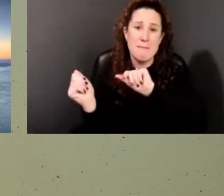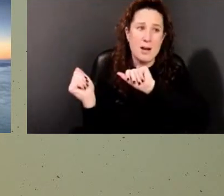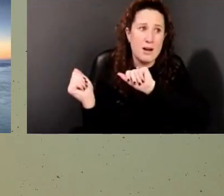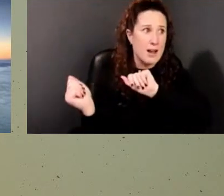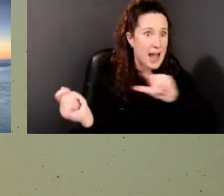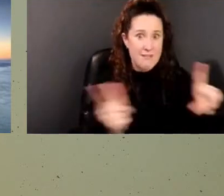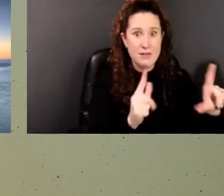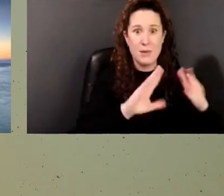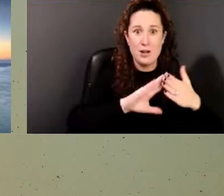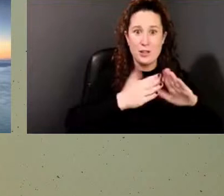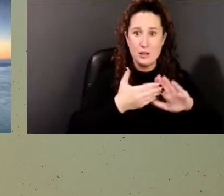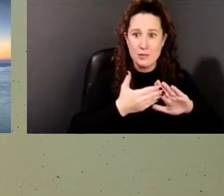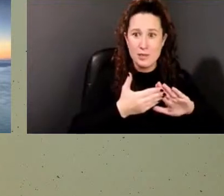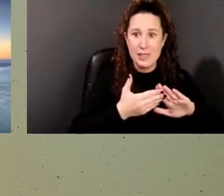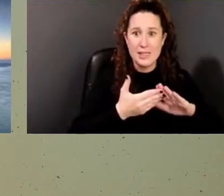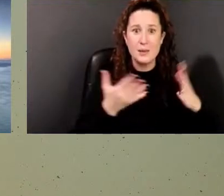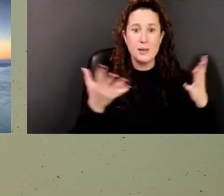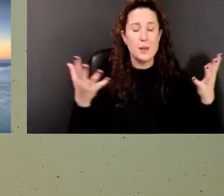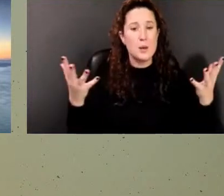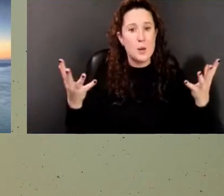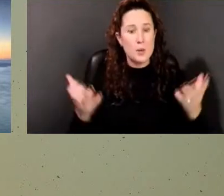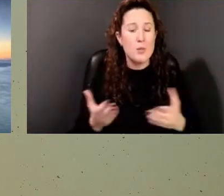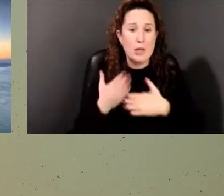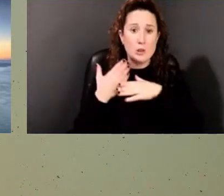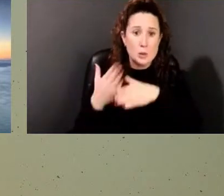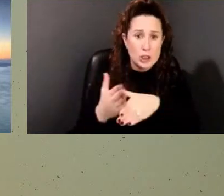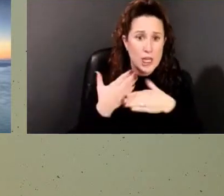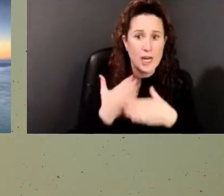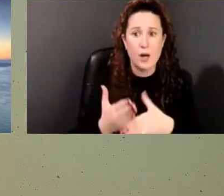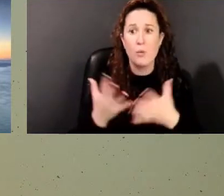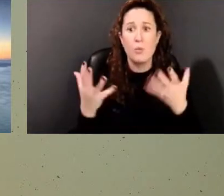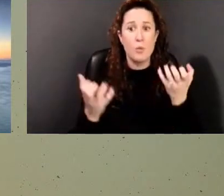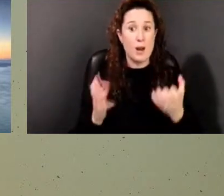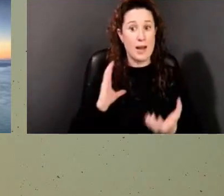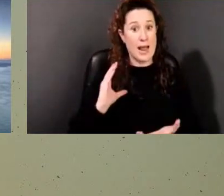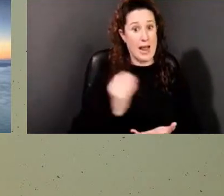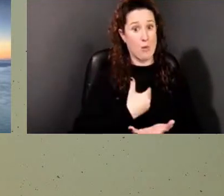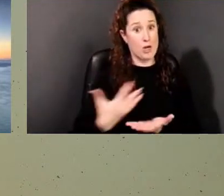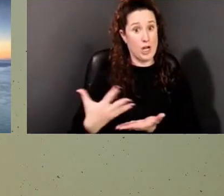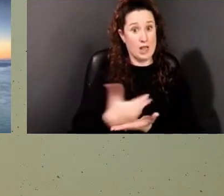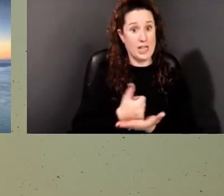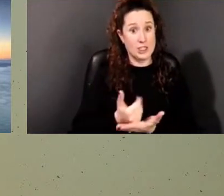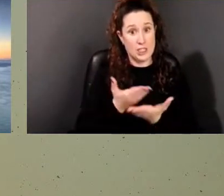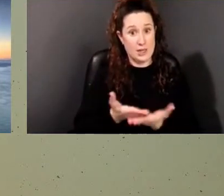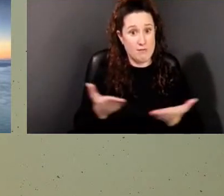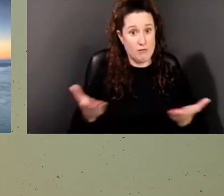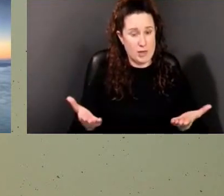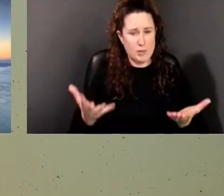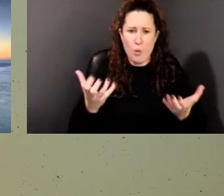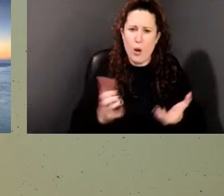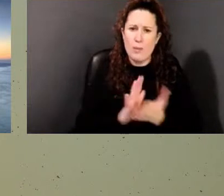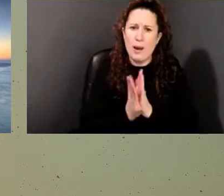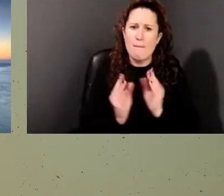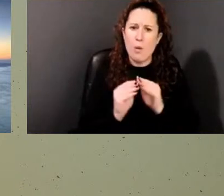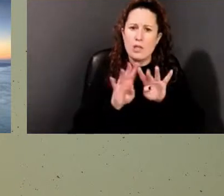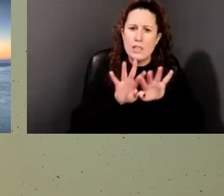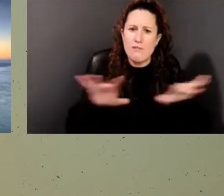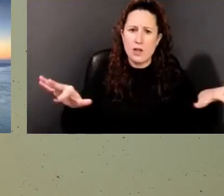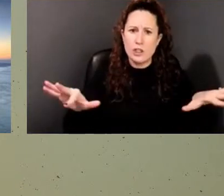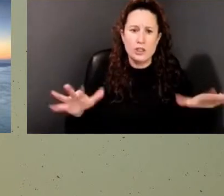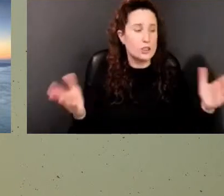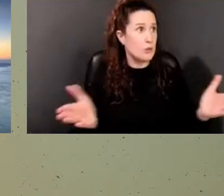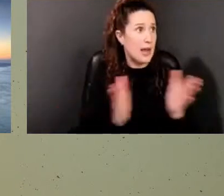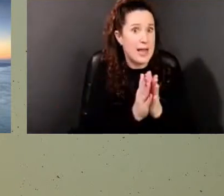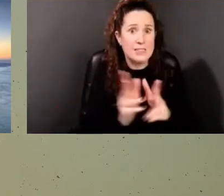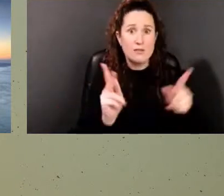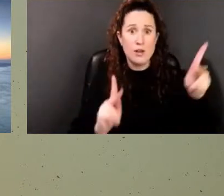want to share and we want to diversify our collections, our state collections. So we're asking for the public to share their